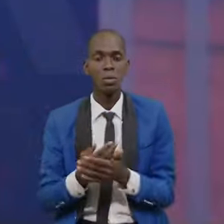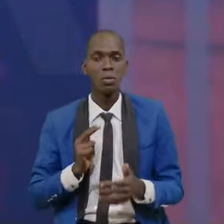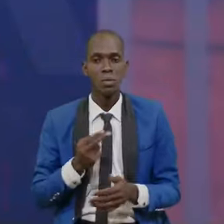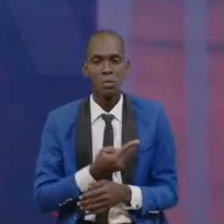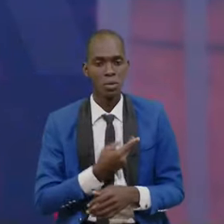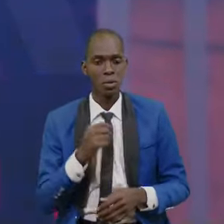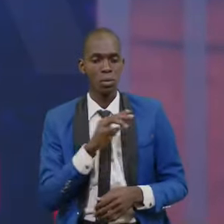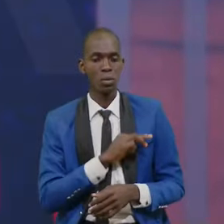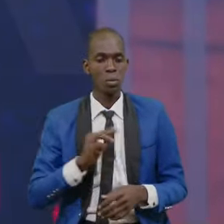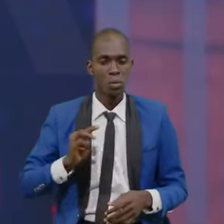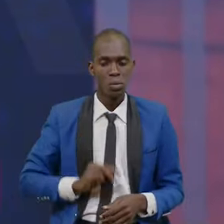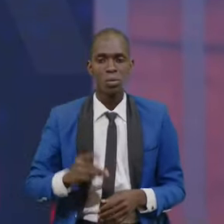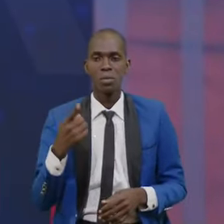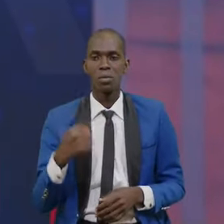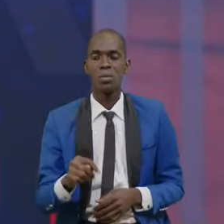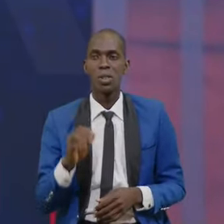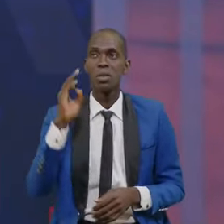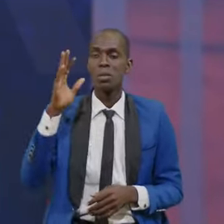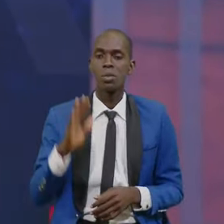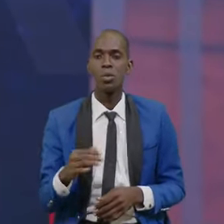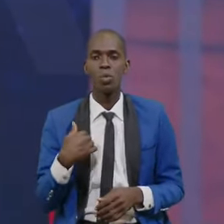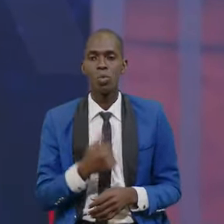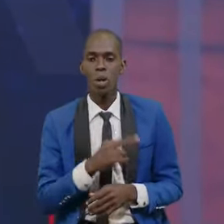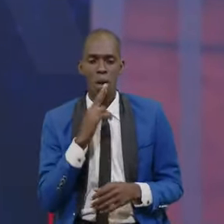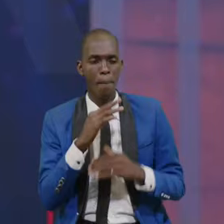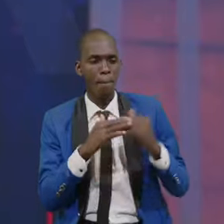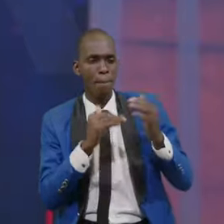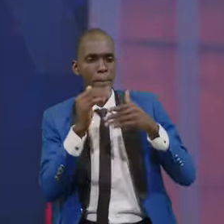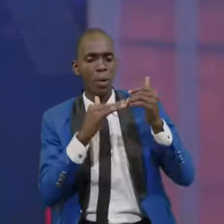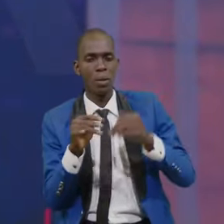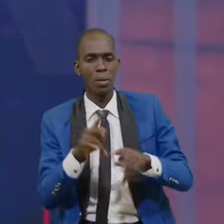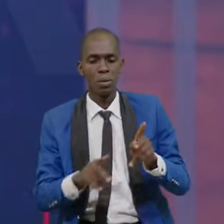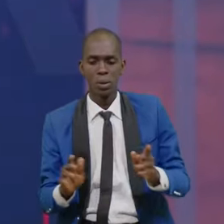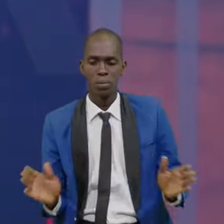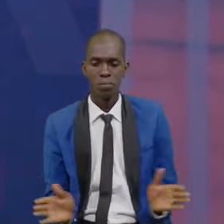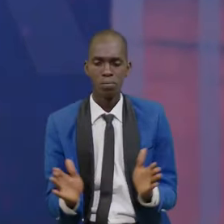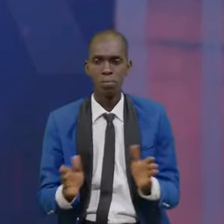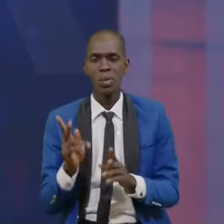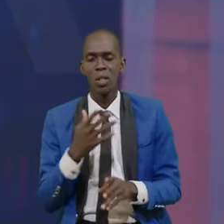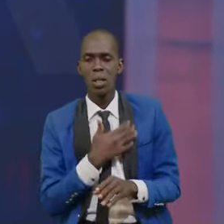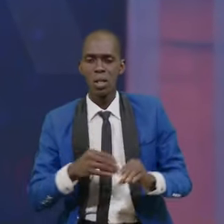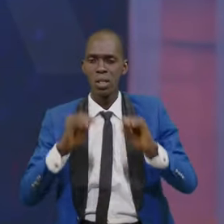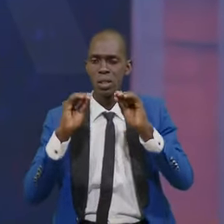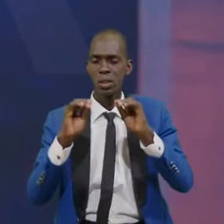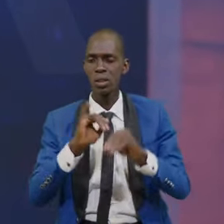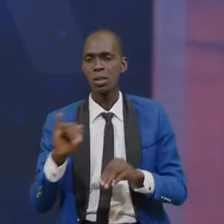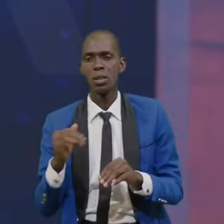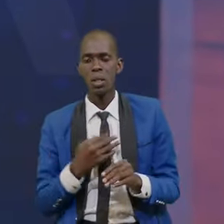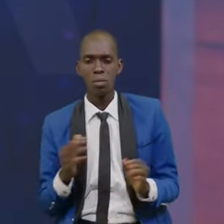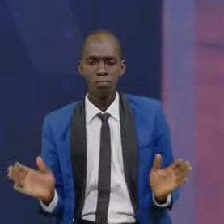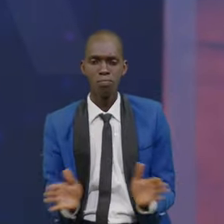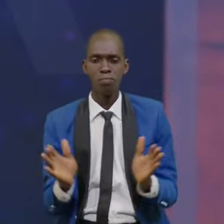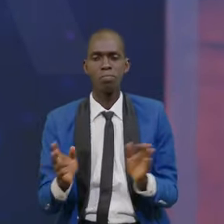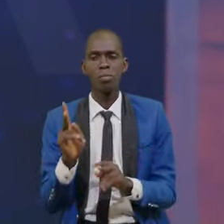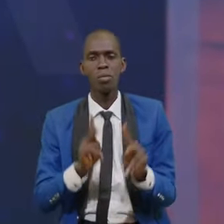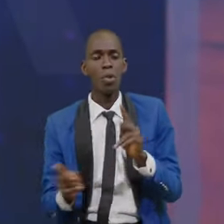the ministers, were edifying them, were preaching to them, were enlightening them, were encouraging them until we